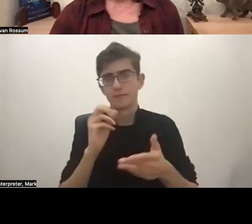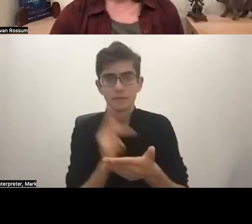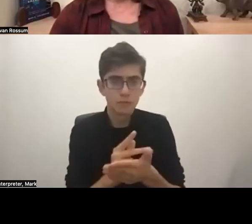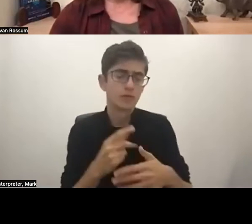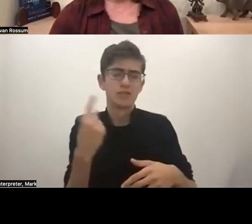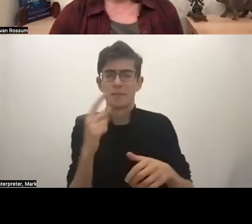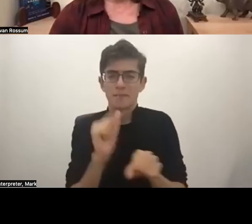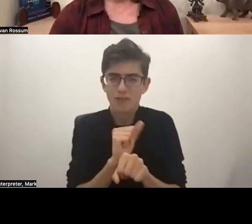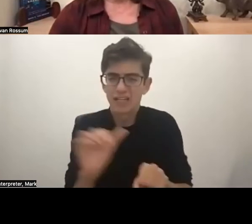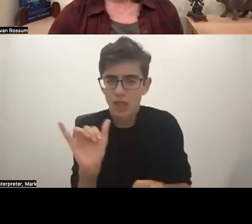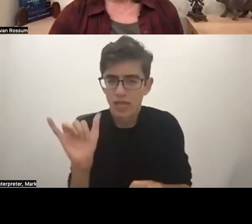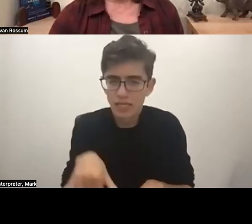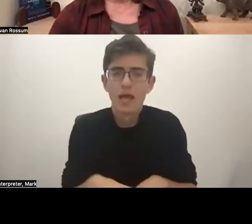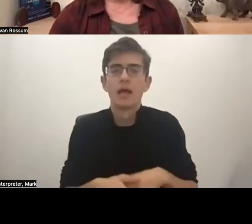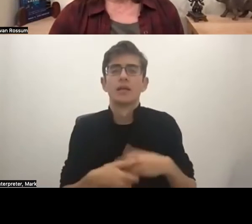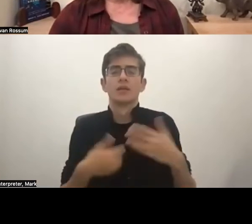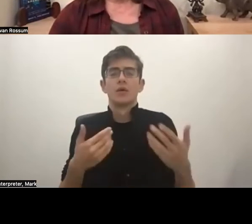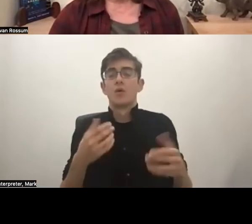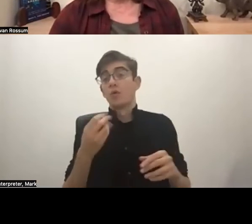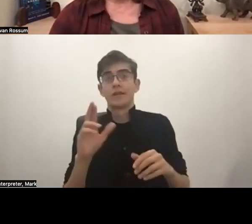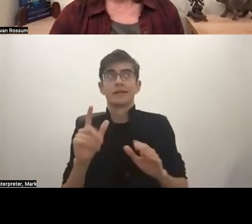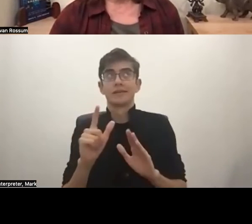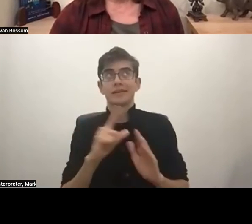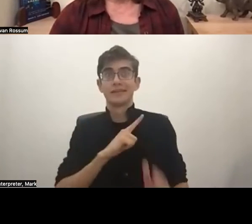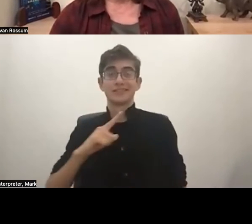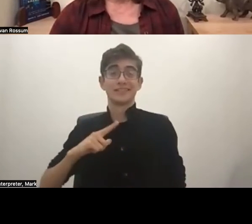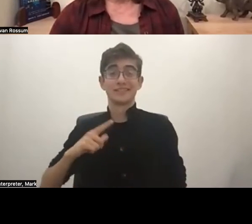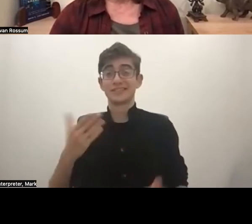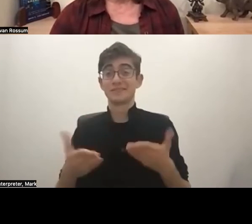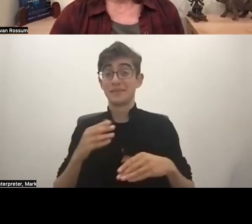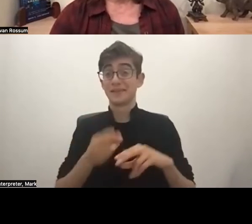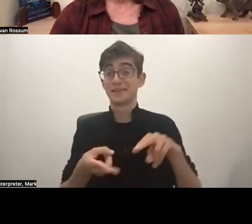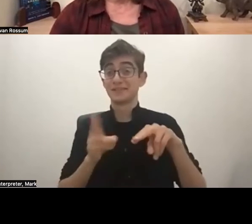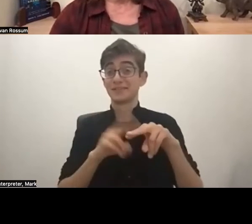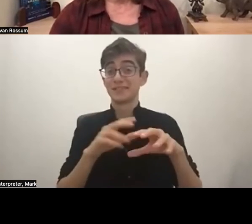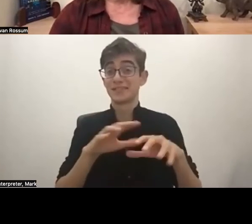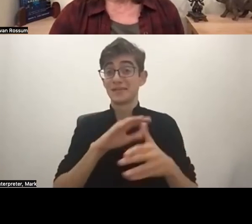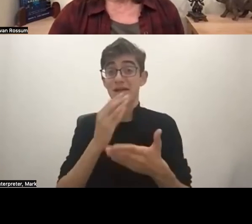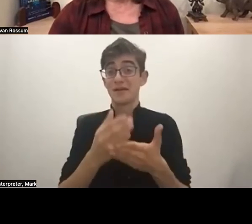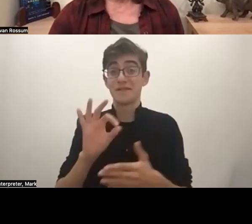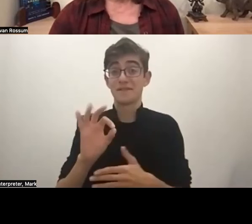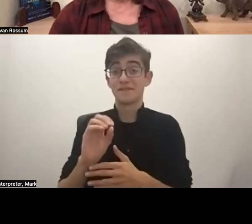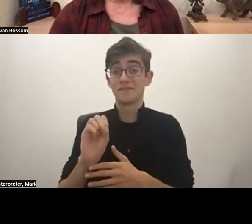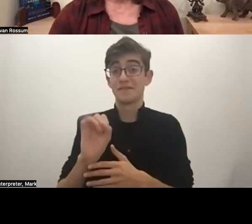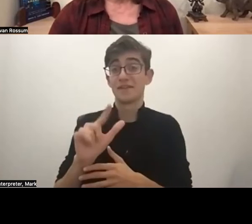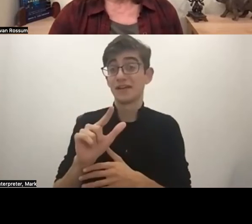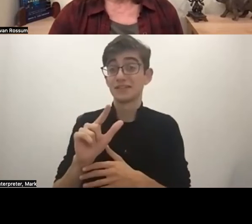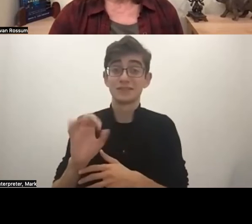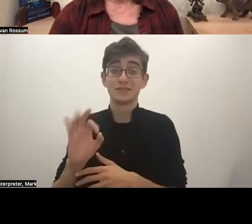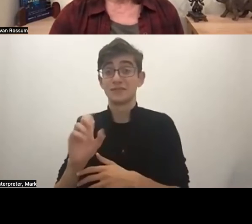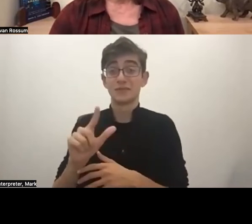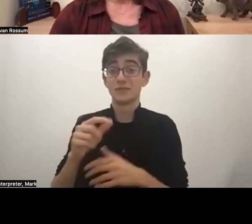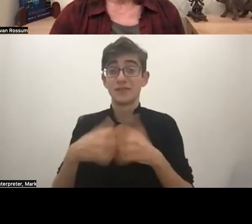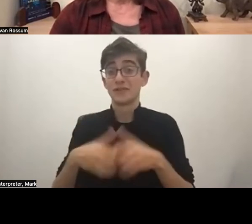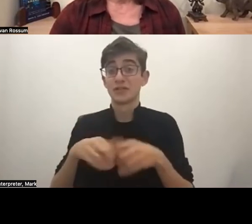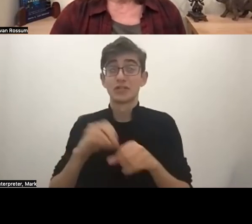a piece of legislation that, say, for instance, increase the amount of fossil fuel infrastructure in a certain part of Brooklyn, for